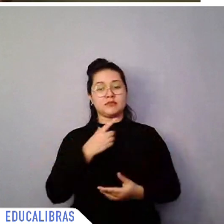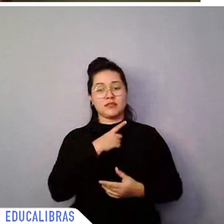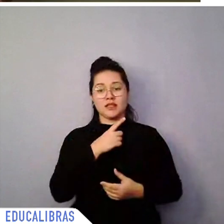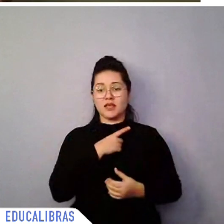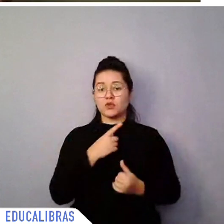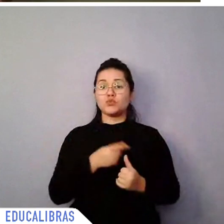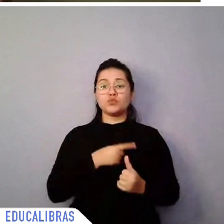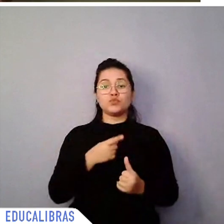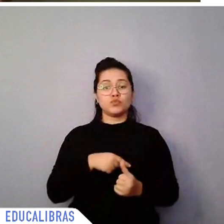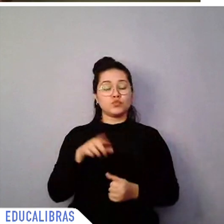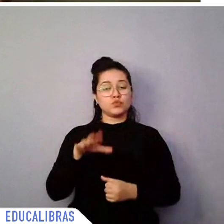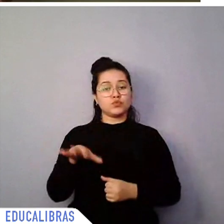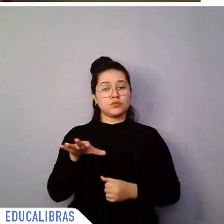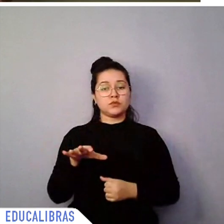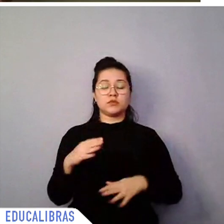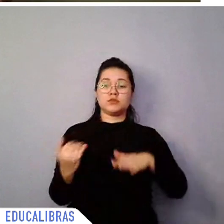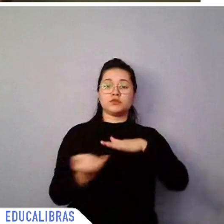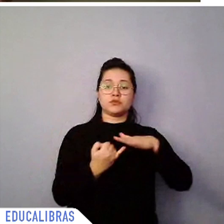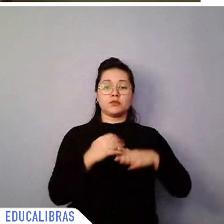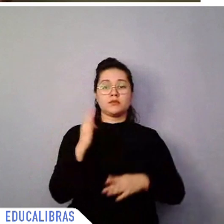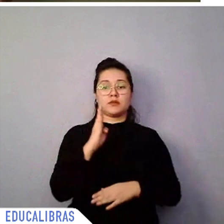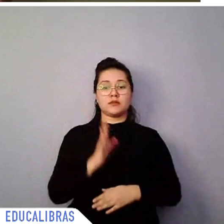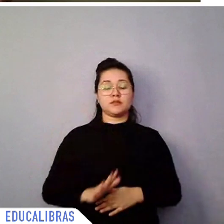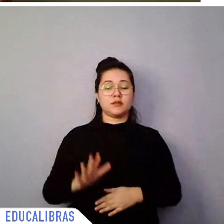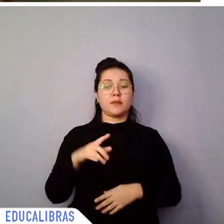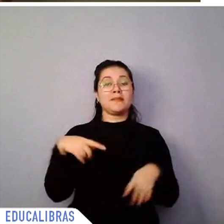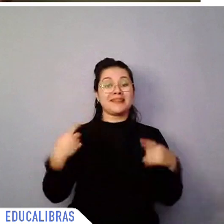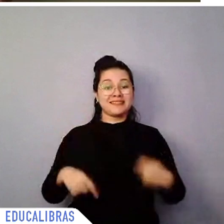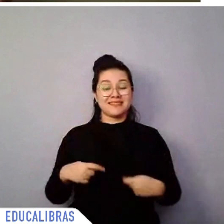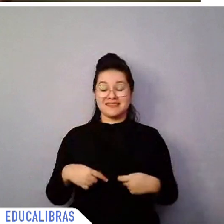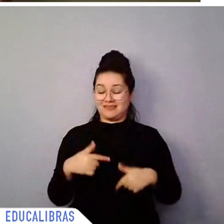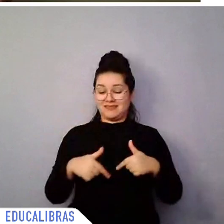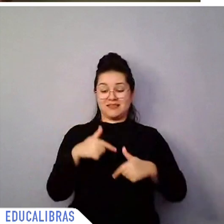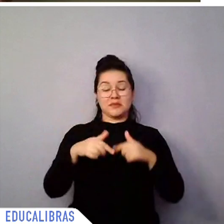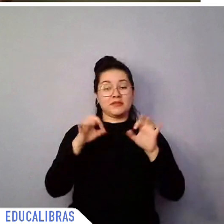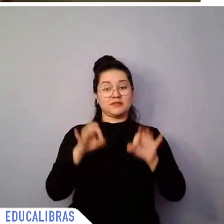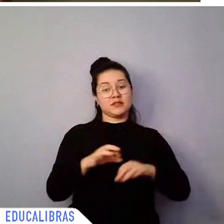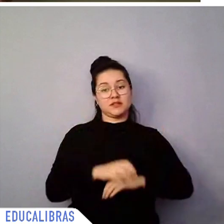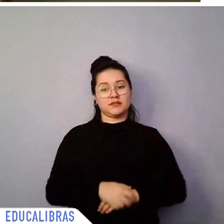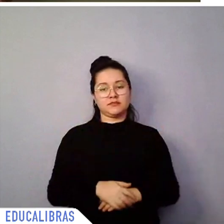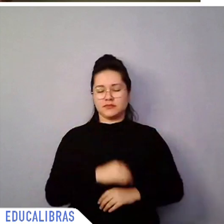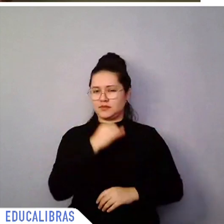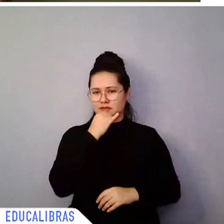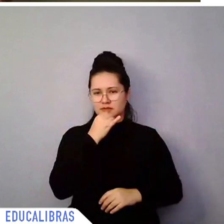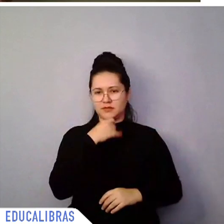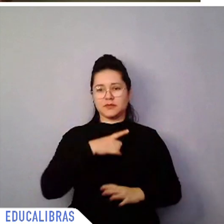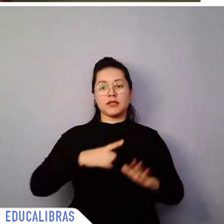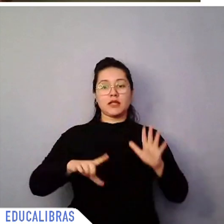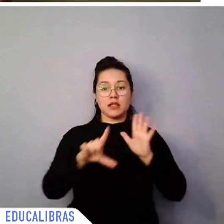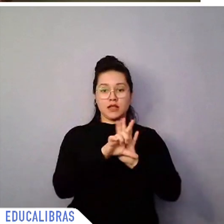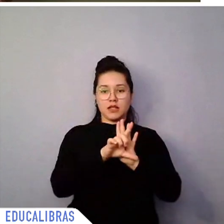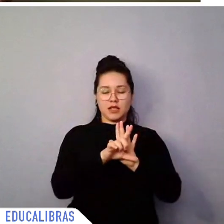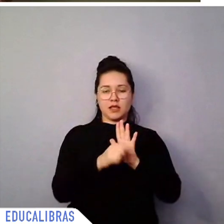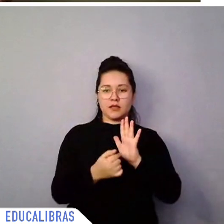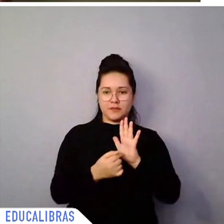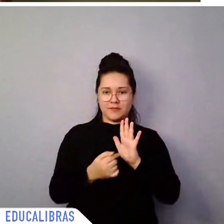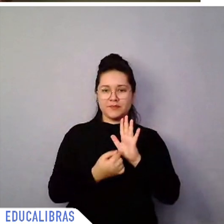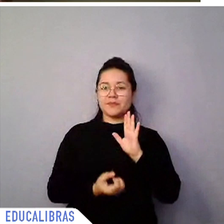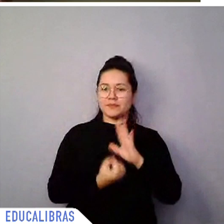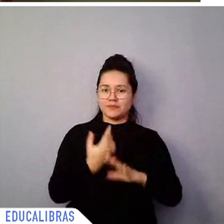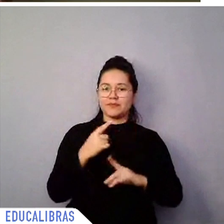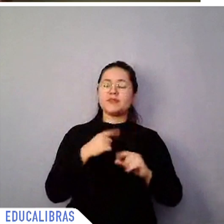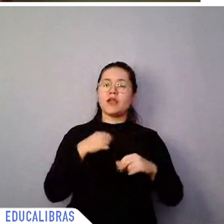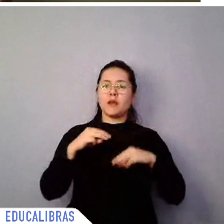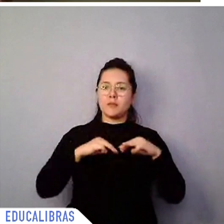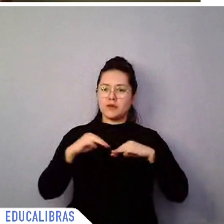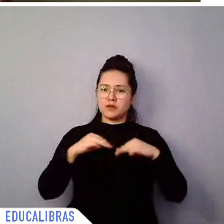There's only one way. Brazilian institutions need to work. For example, we